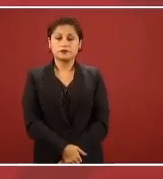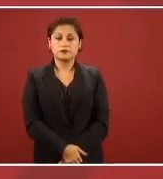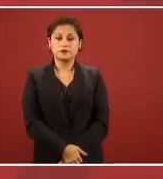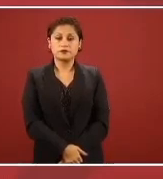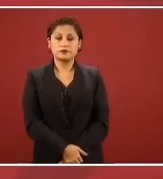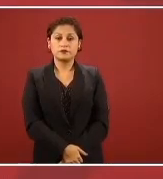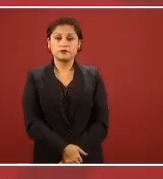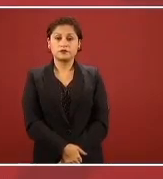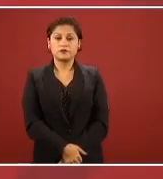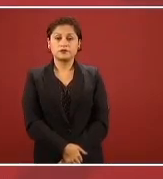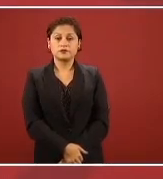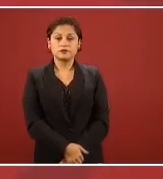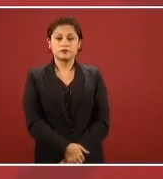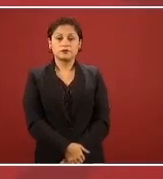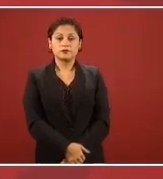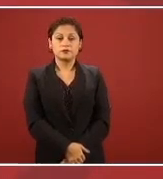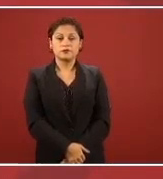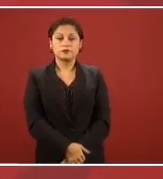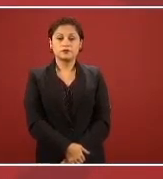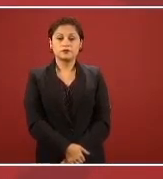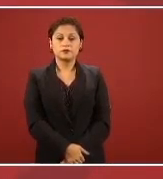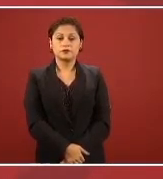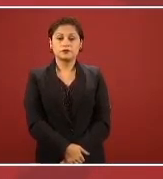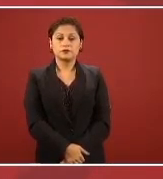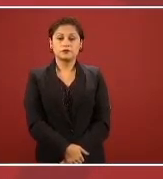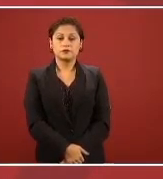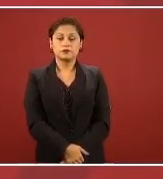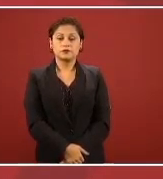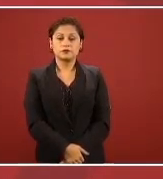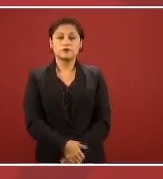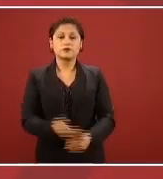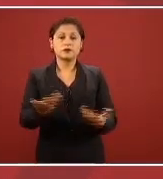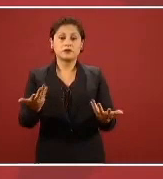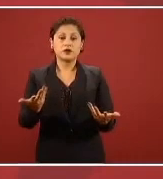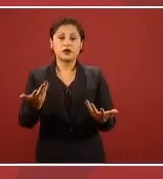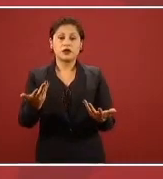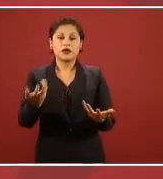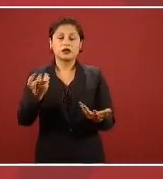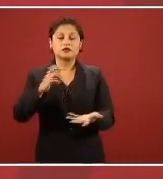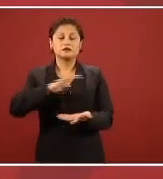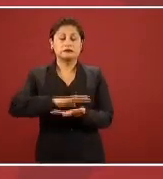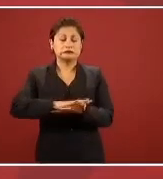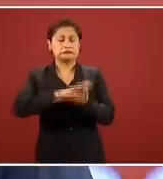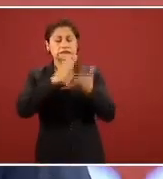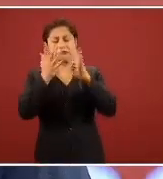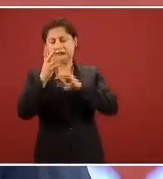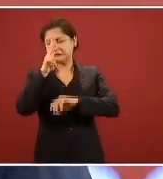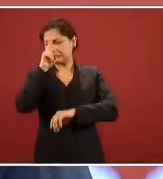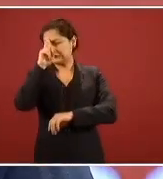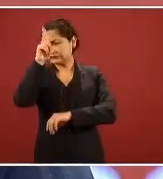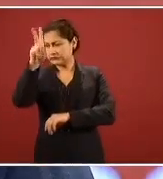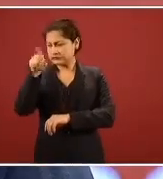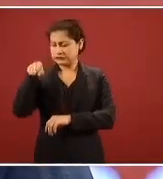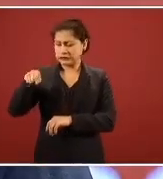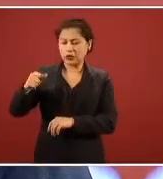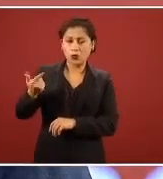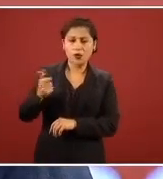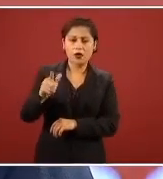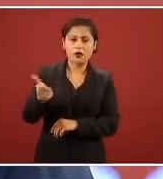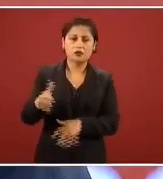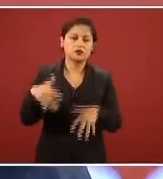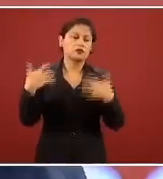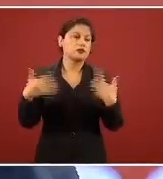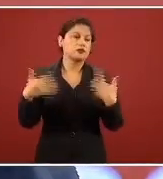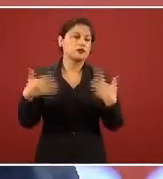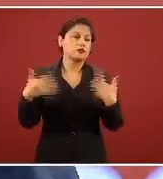desató, se agravó la situación de violencia en Guanajuato. So the